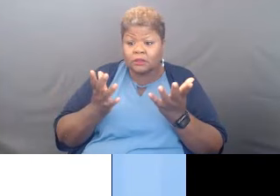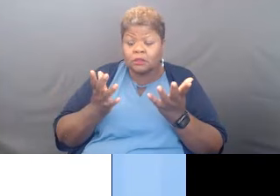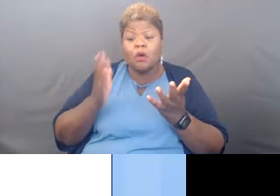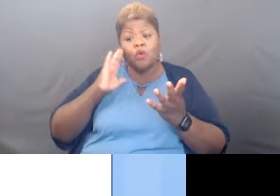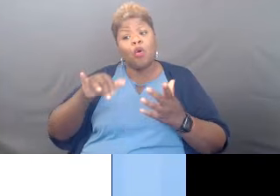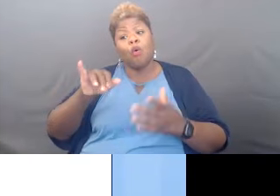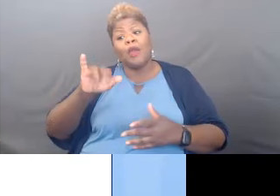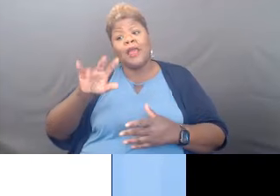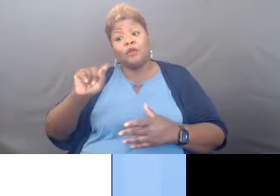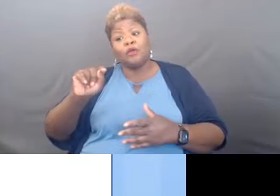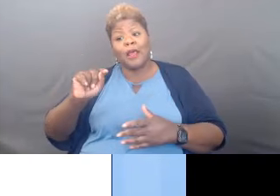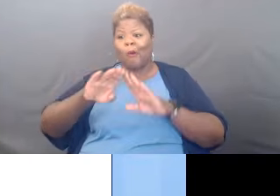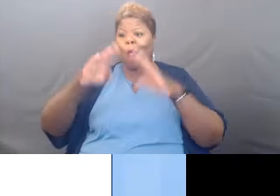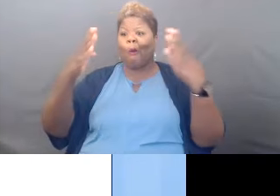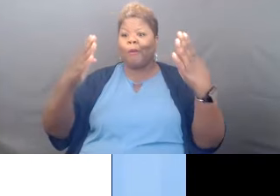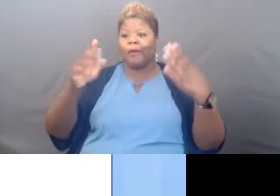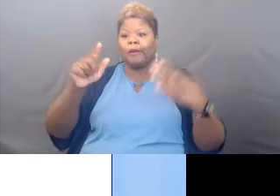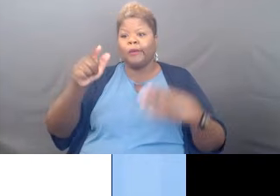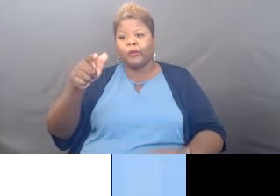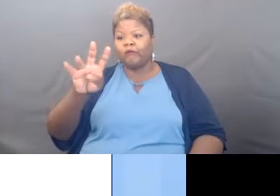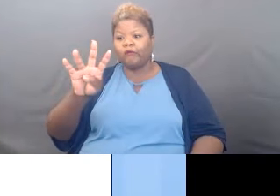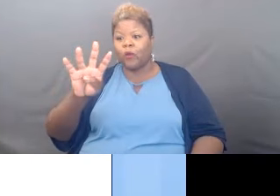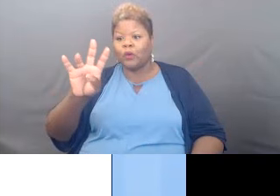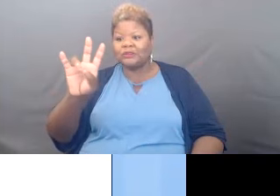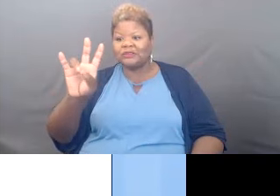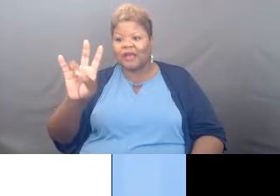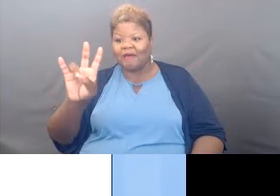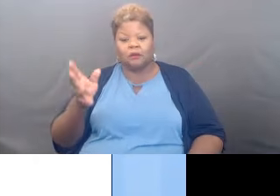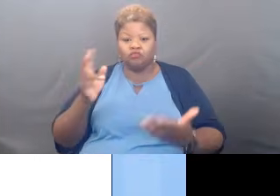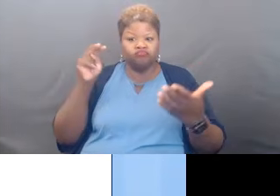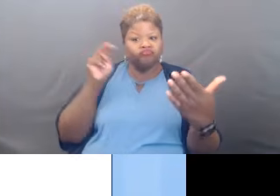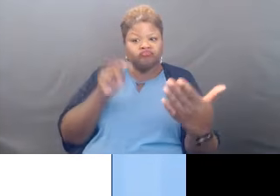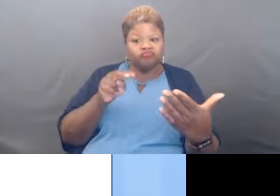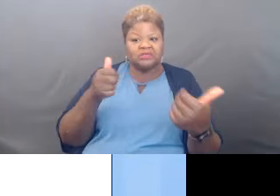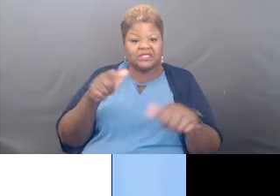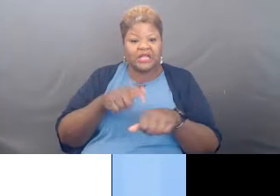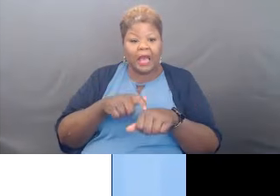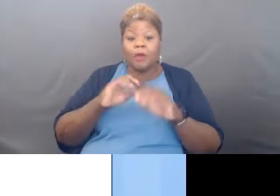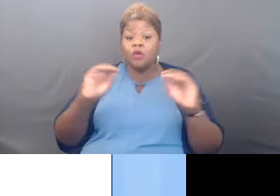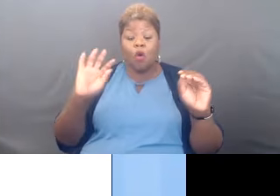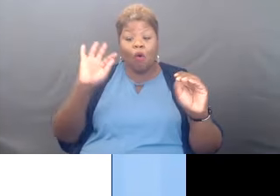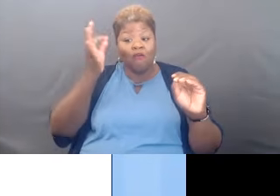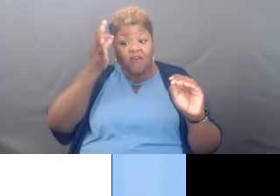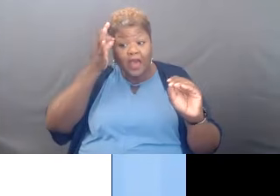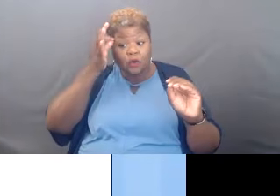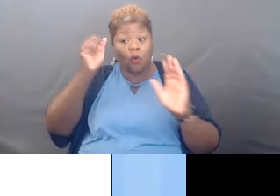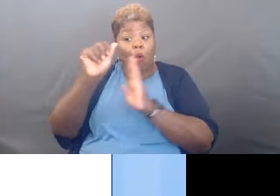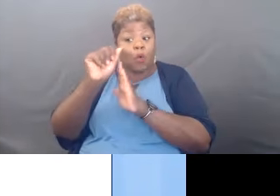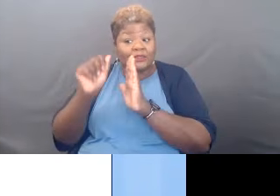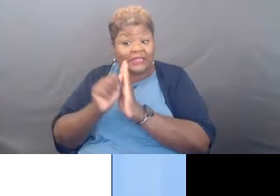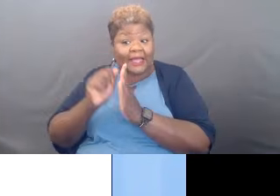is 24/7. So you can log onto your account at any time. There are no federal or state income tax on